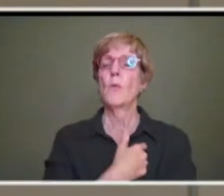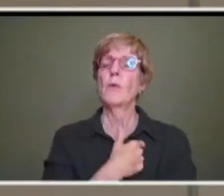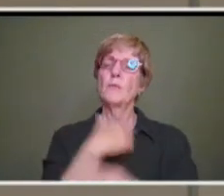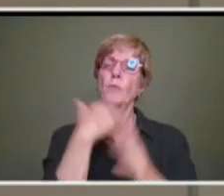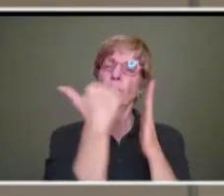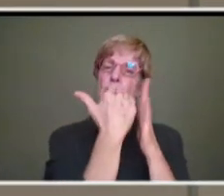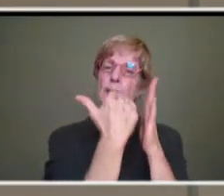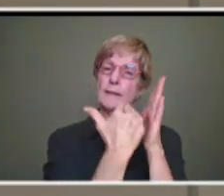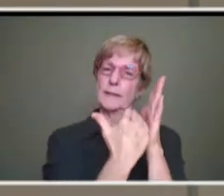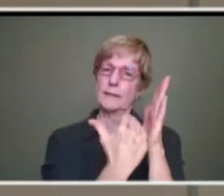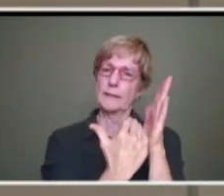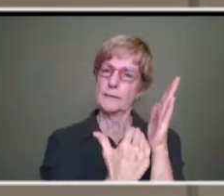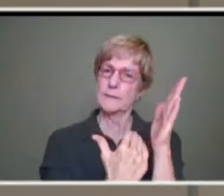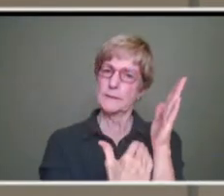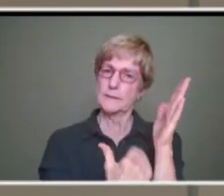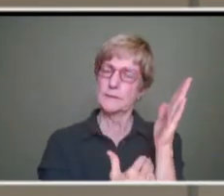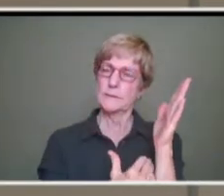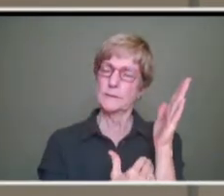of